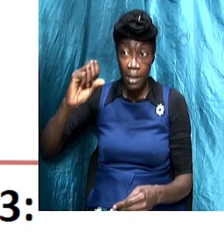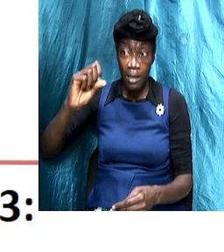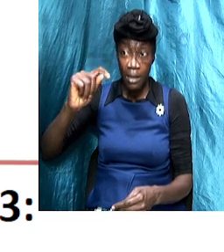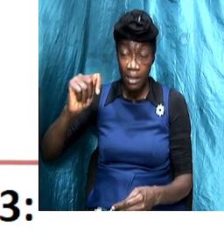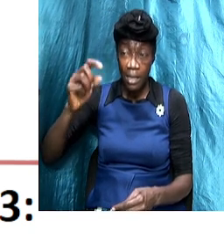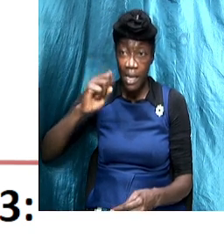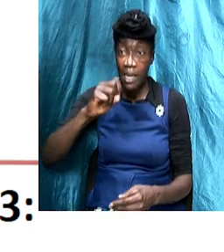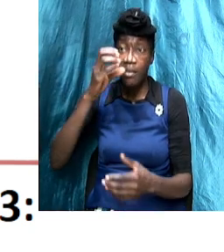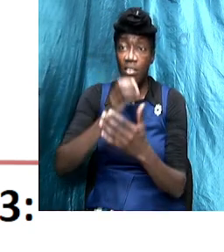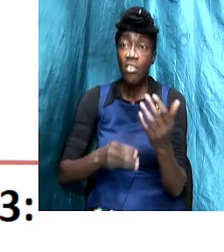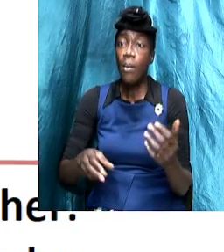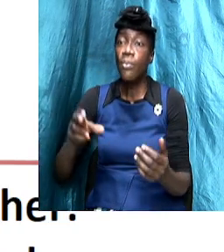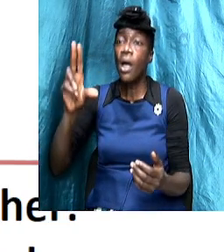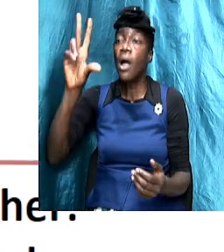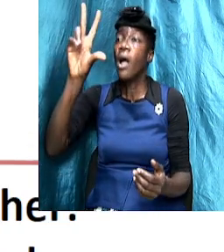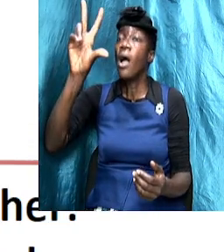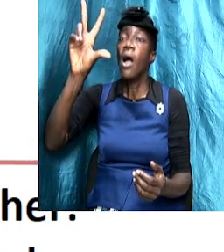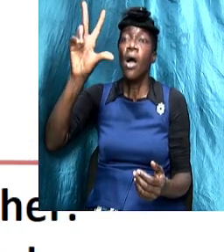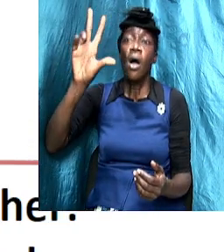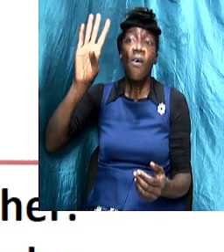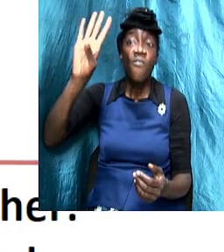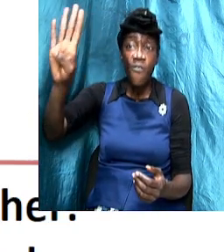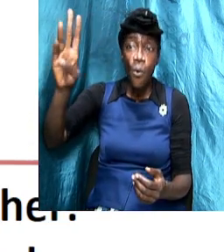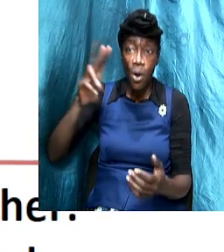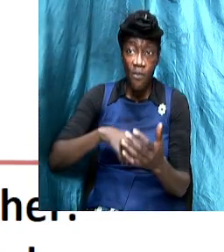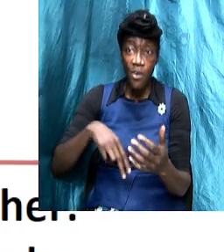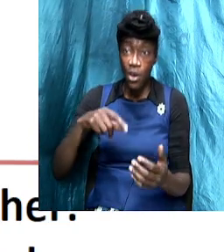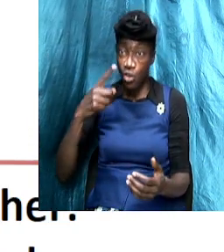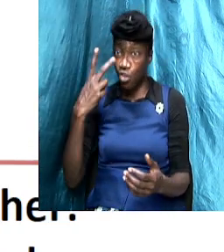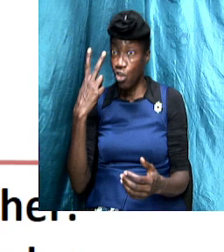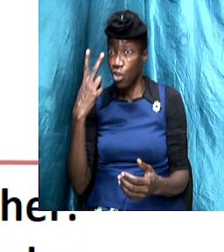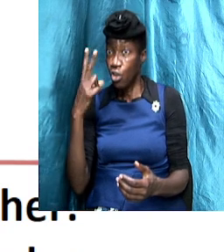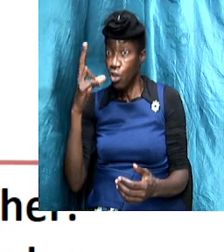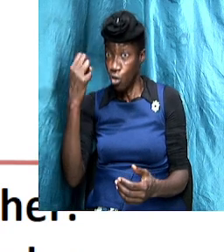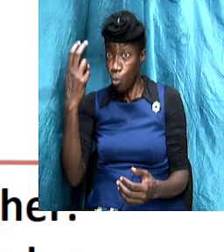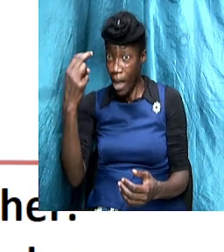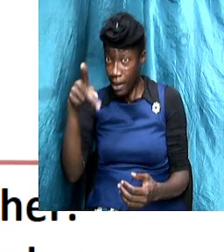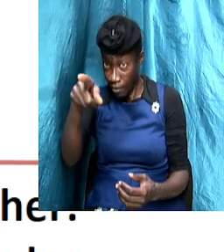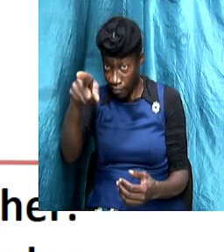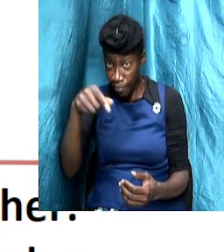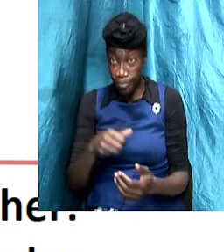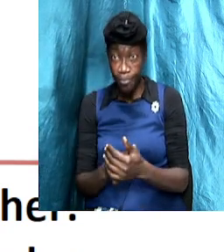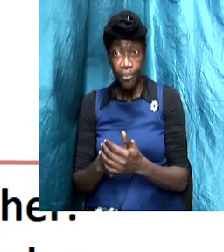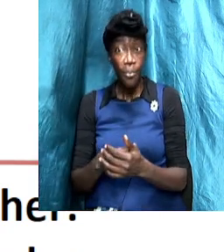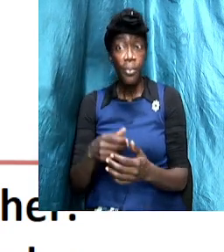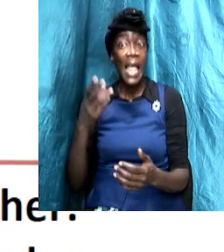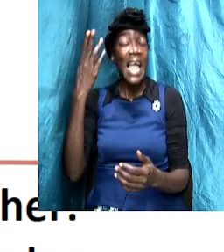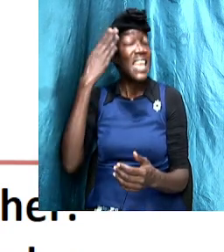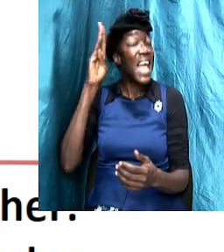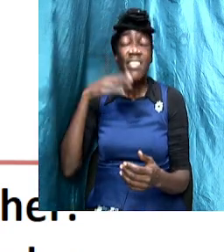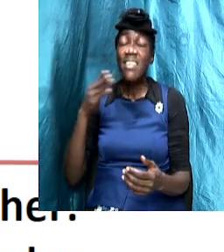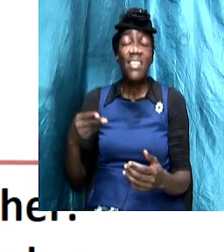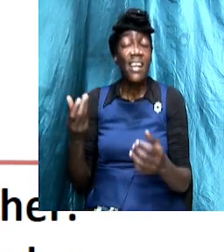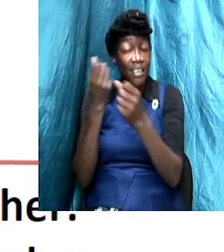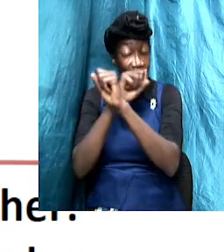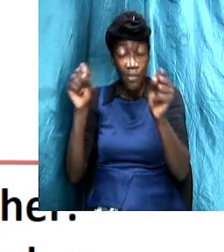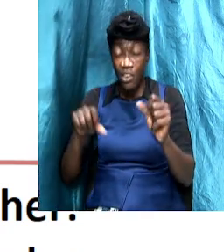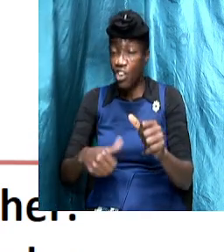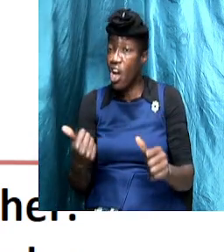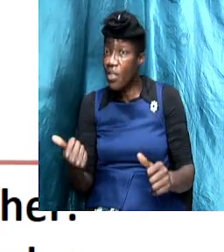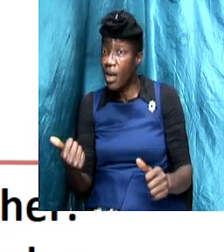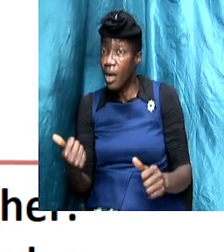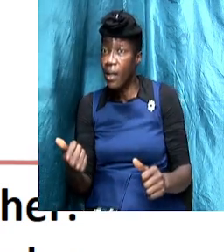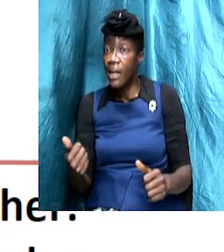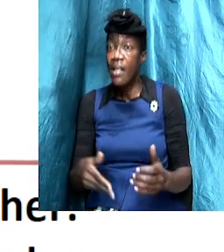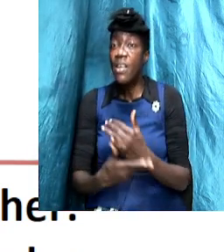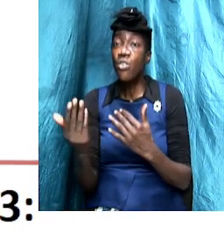heaven given among men whereby we must be saved. So guess what? The Catholic encyclopedia,